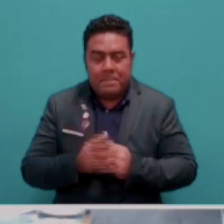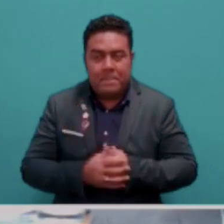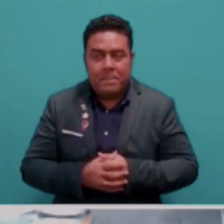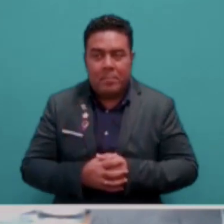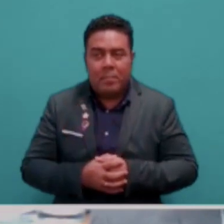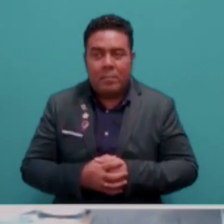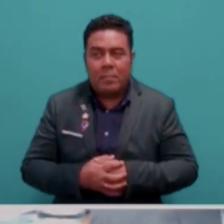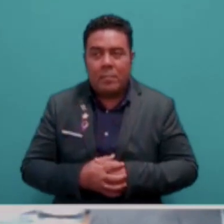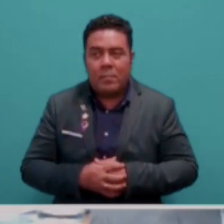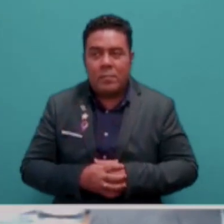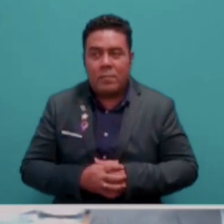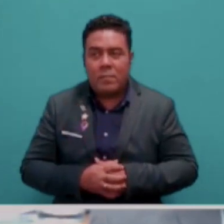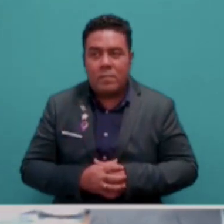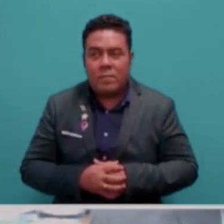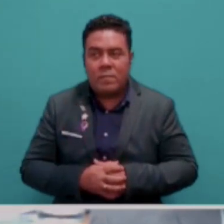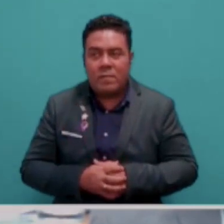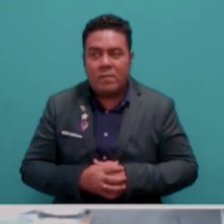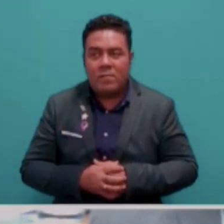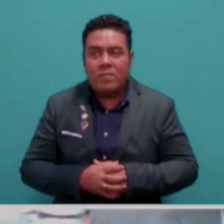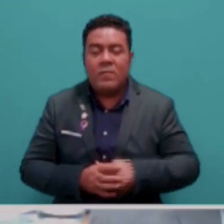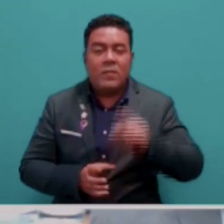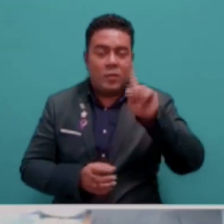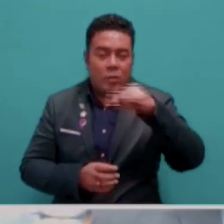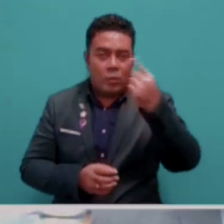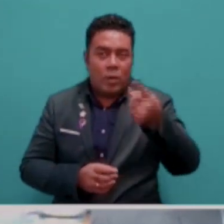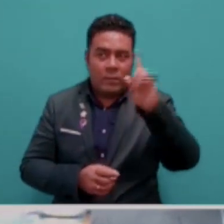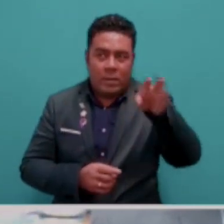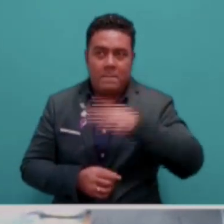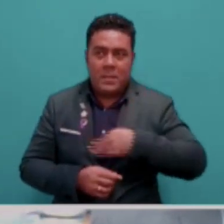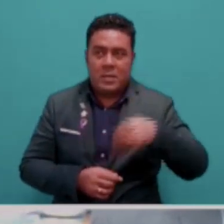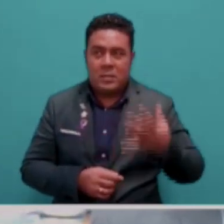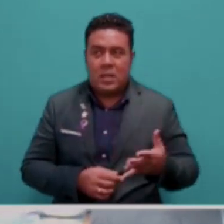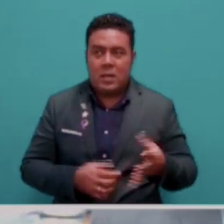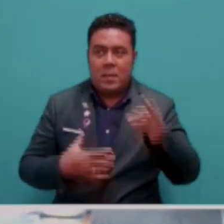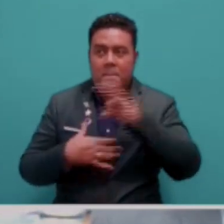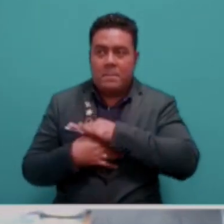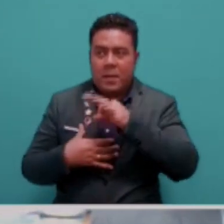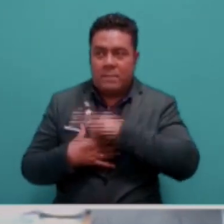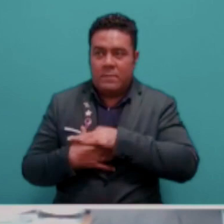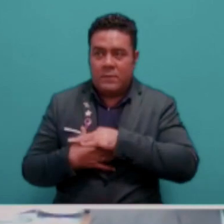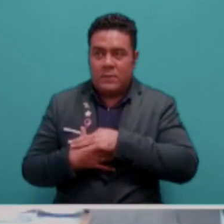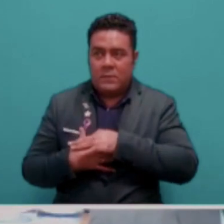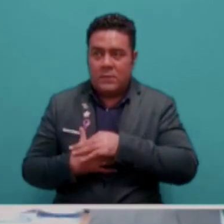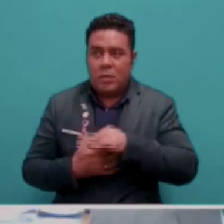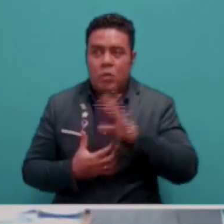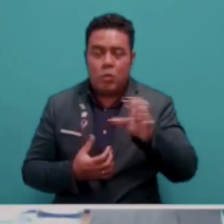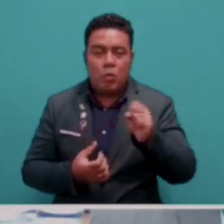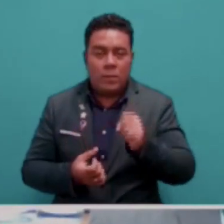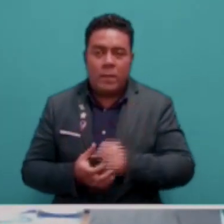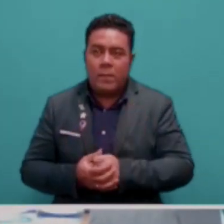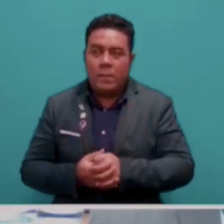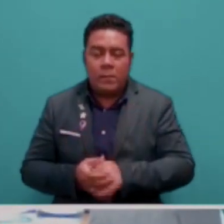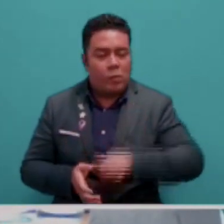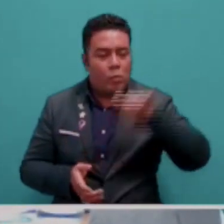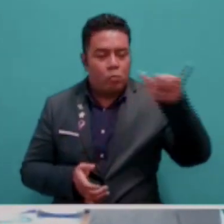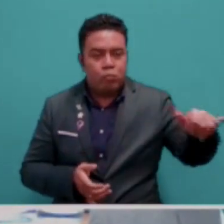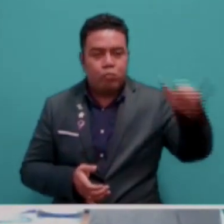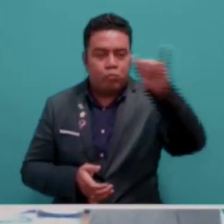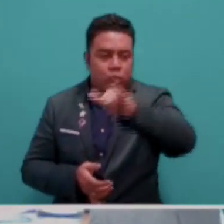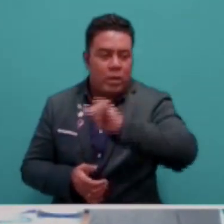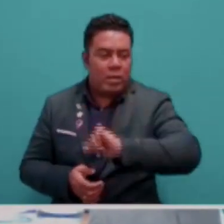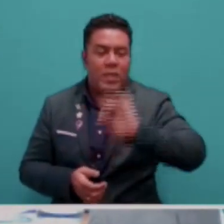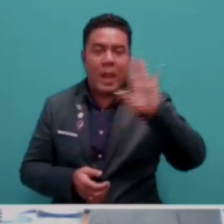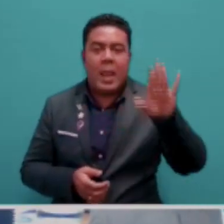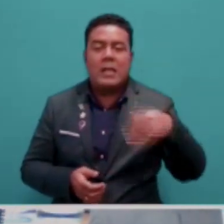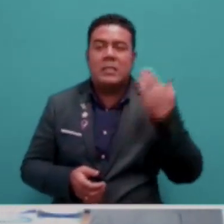not go into it. You are the one that, you are one of the ministers that benefited a lot. You have been globe-trotting in the last